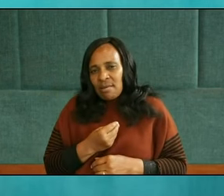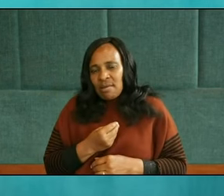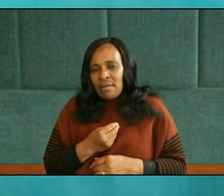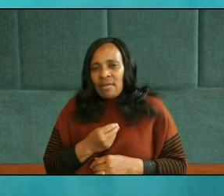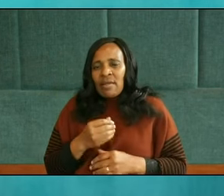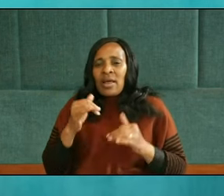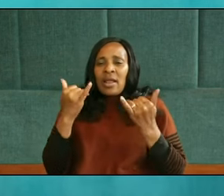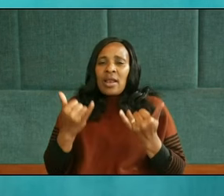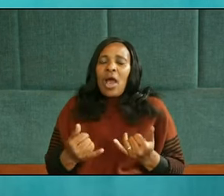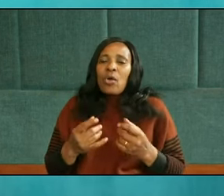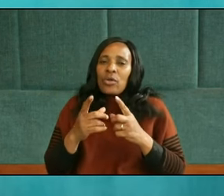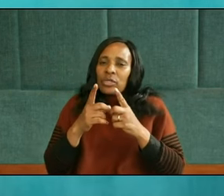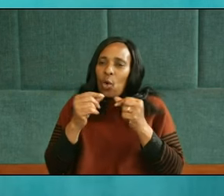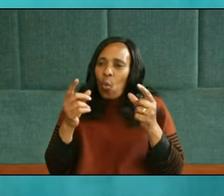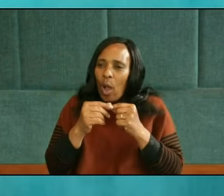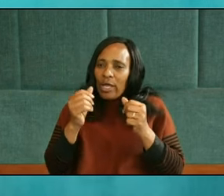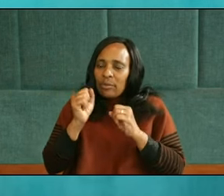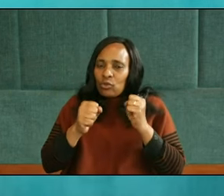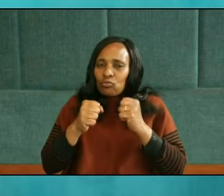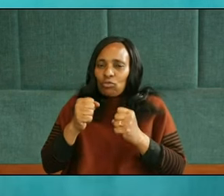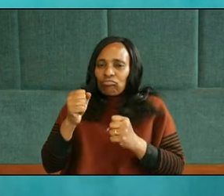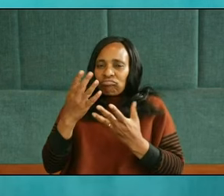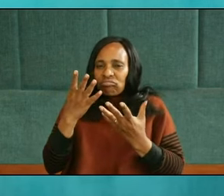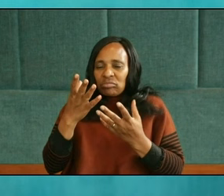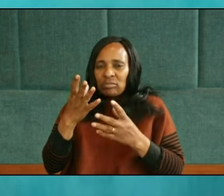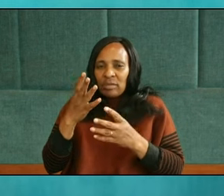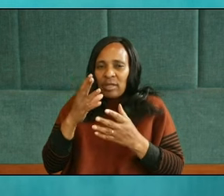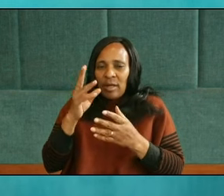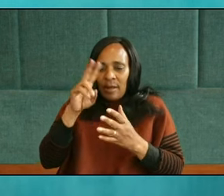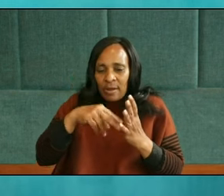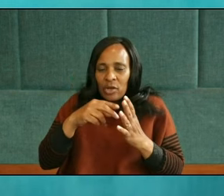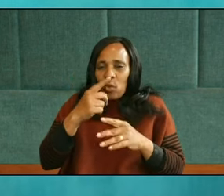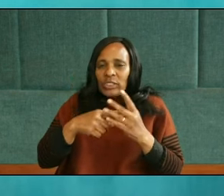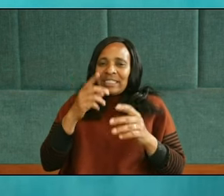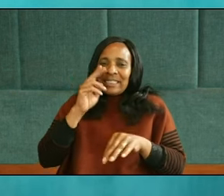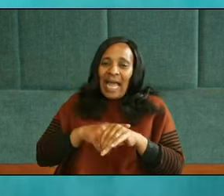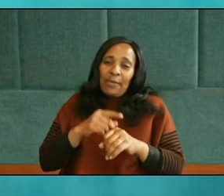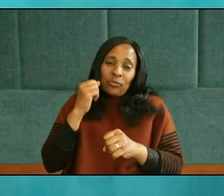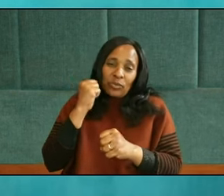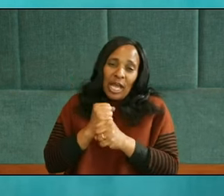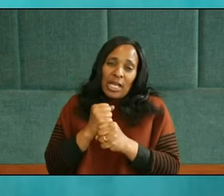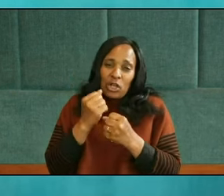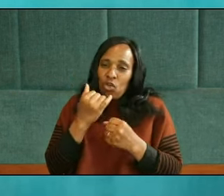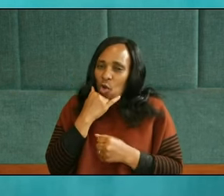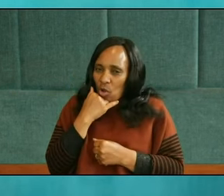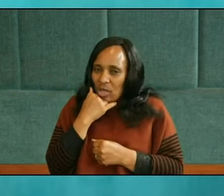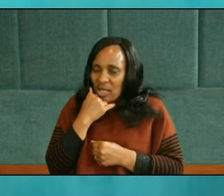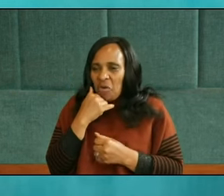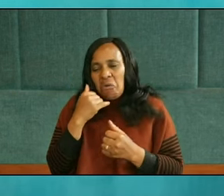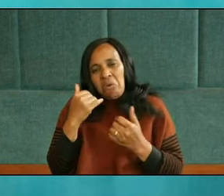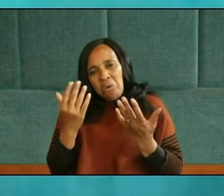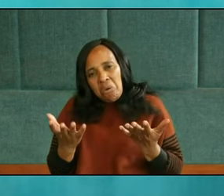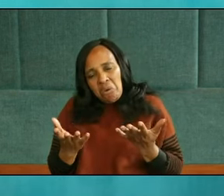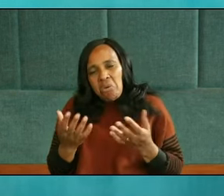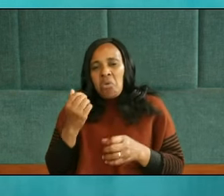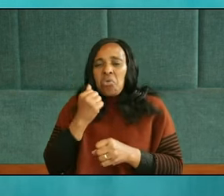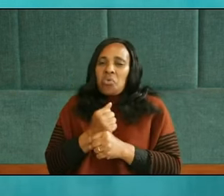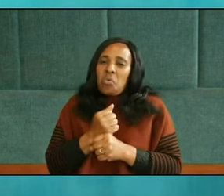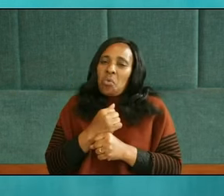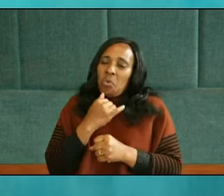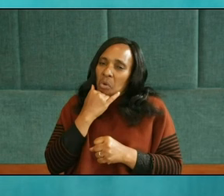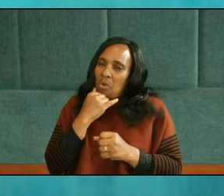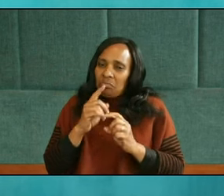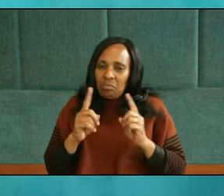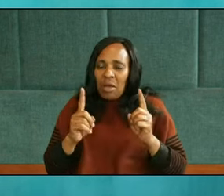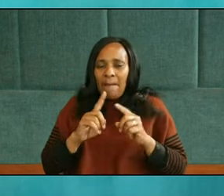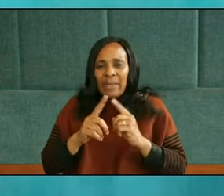the word I would like to underline here is when he does wrong, he may not do wrong. Only